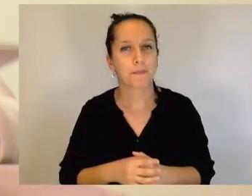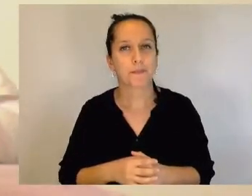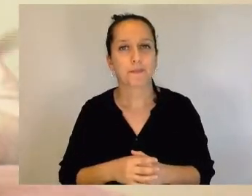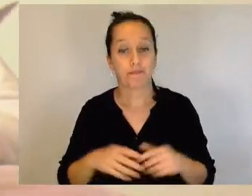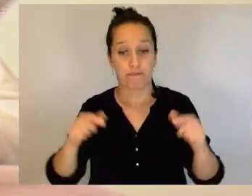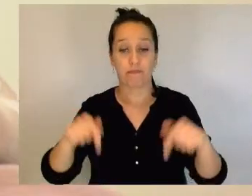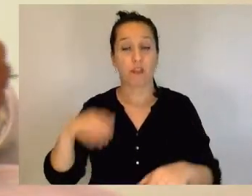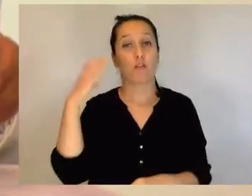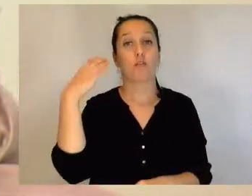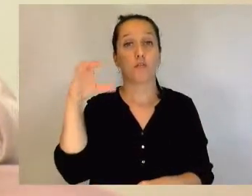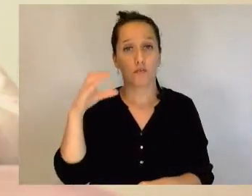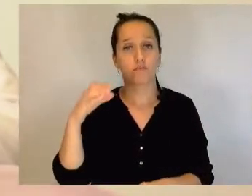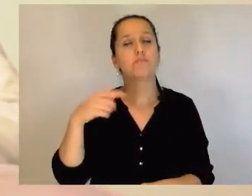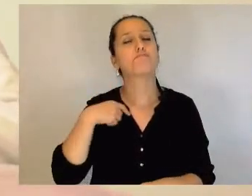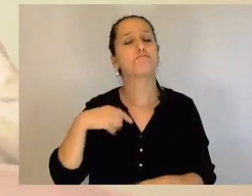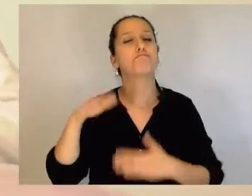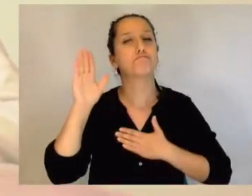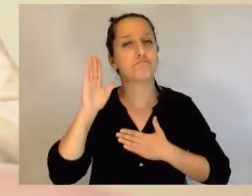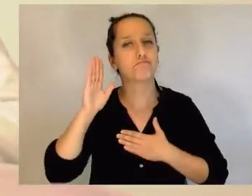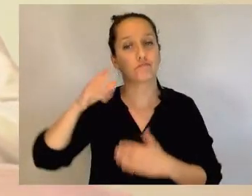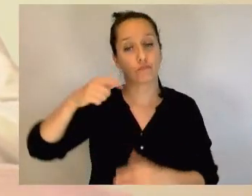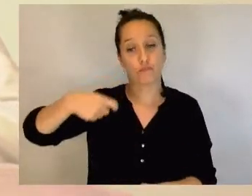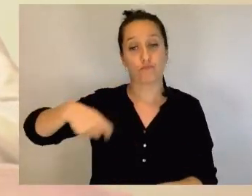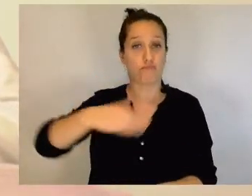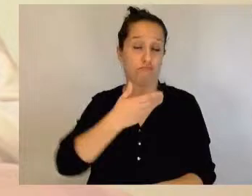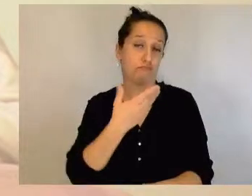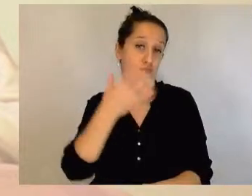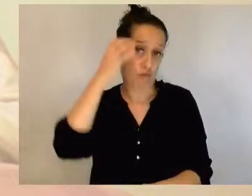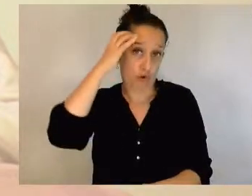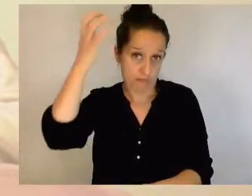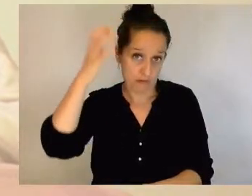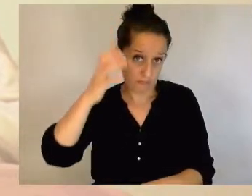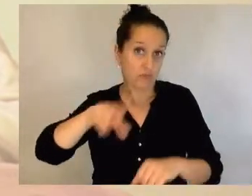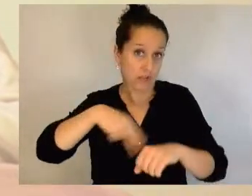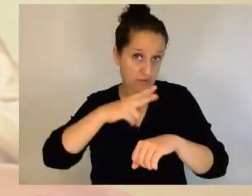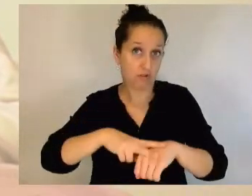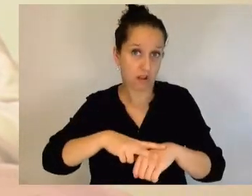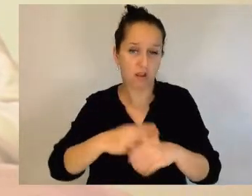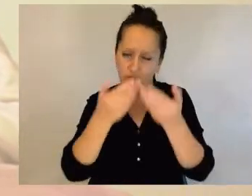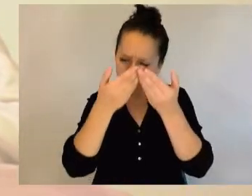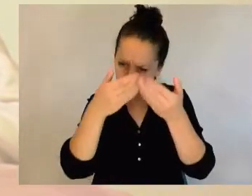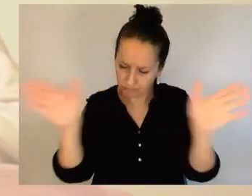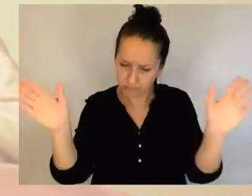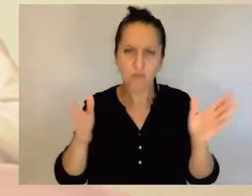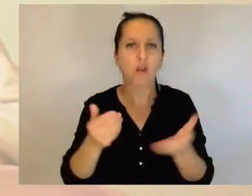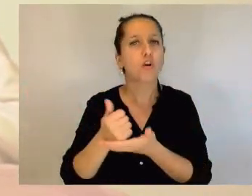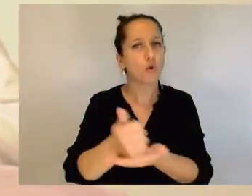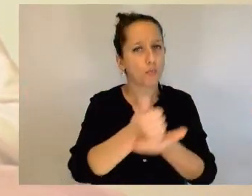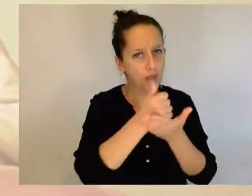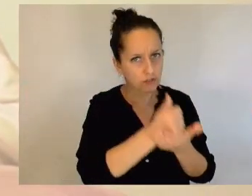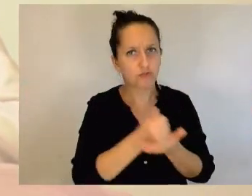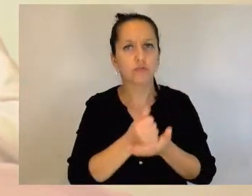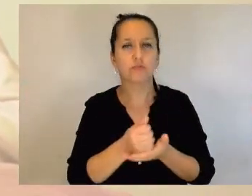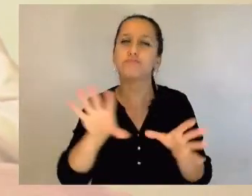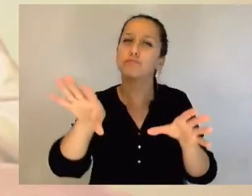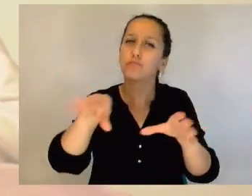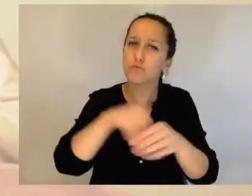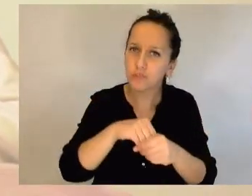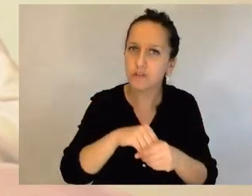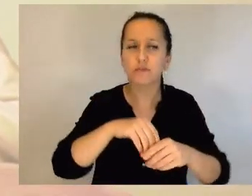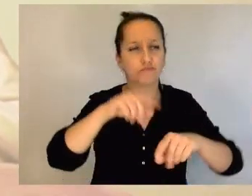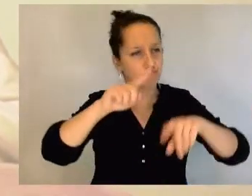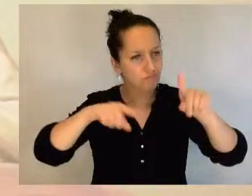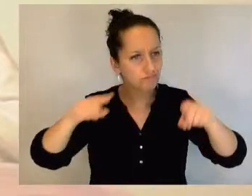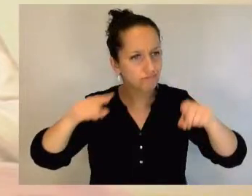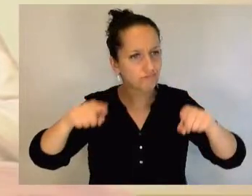from Colombia our commitment as the national government of promoting scientific collaboration with a differential, inclusive, and